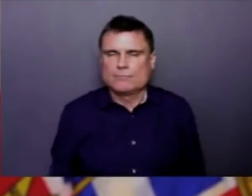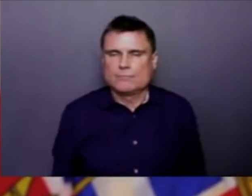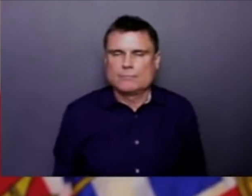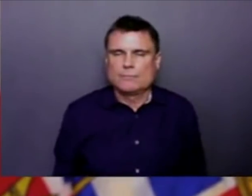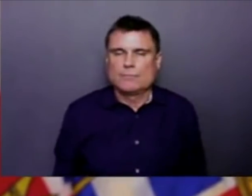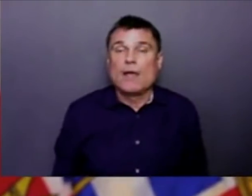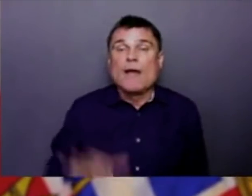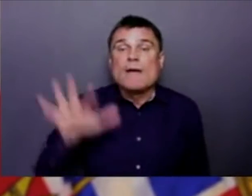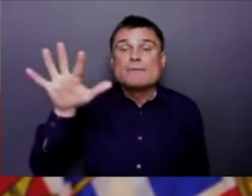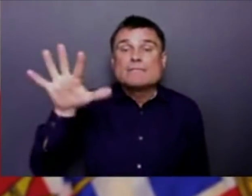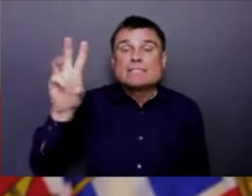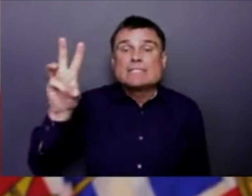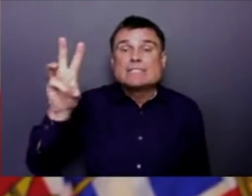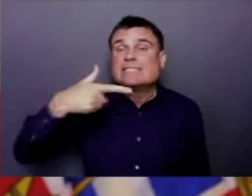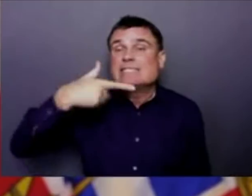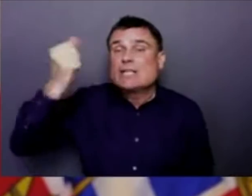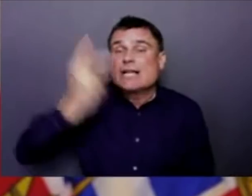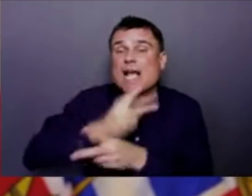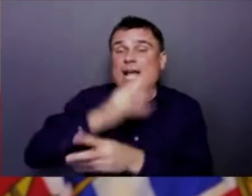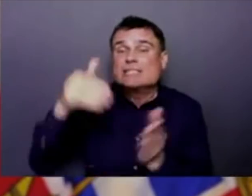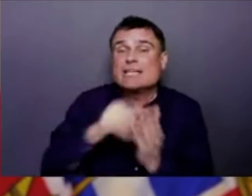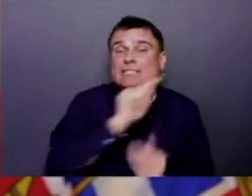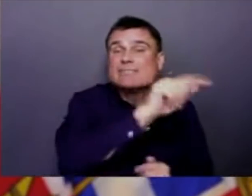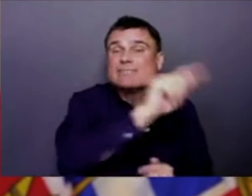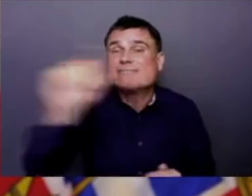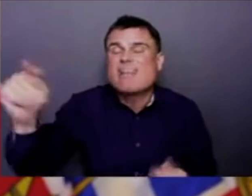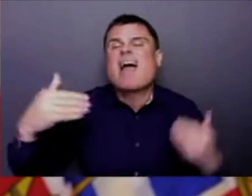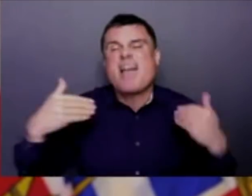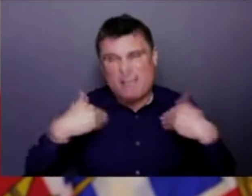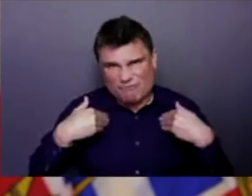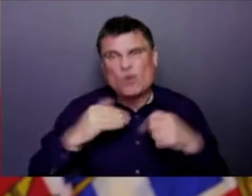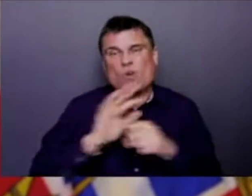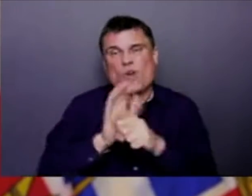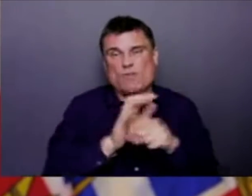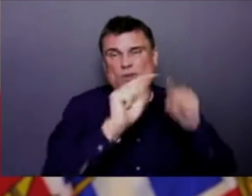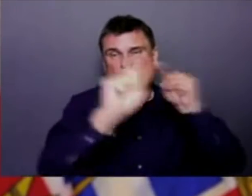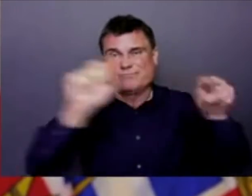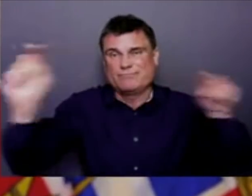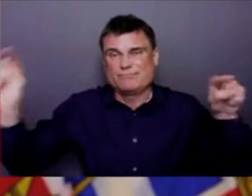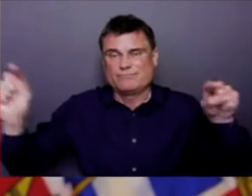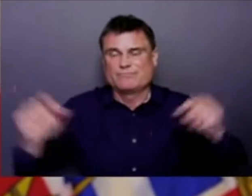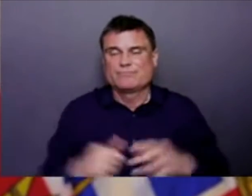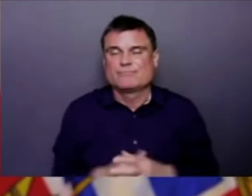In terms of vaccine, to date, we have delivered